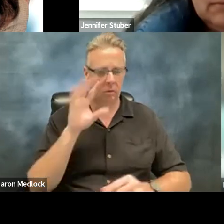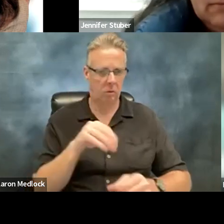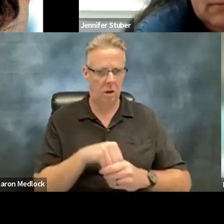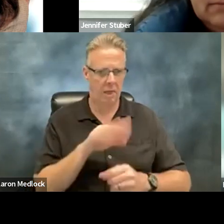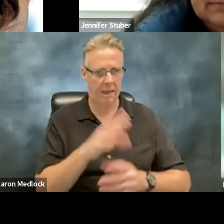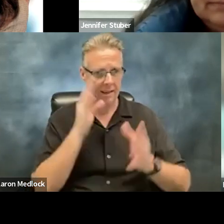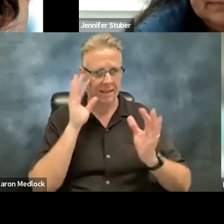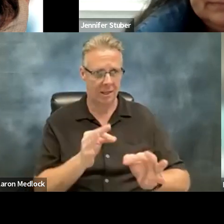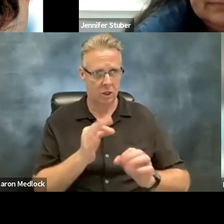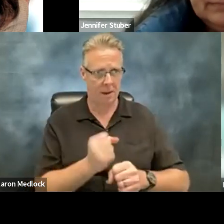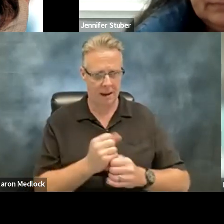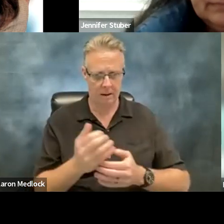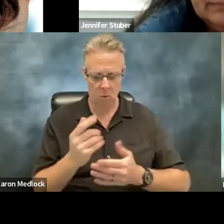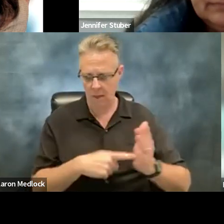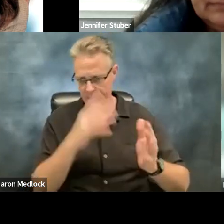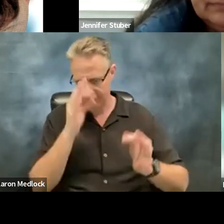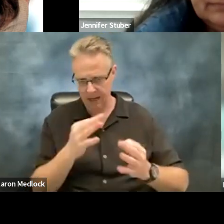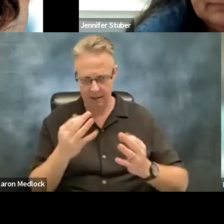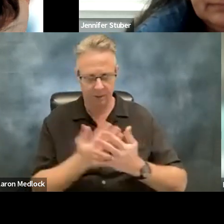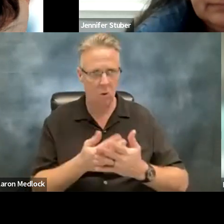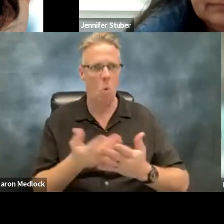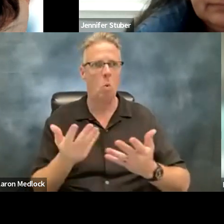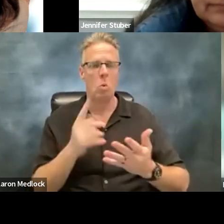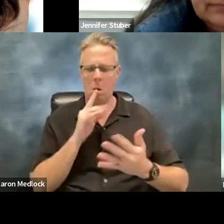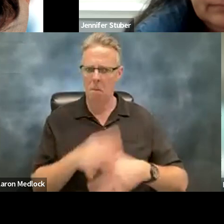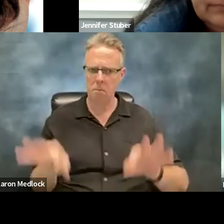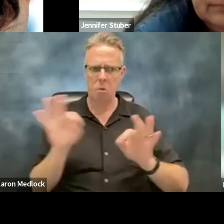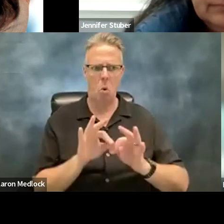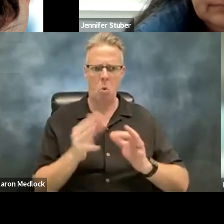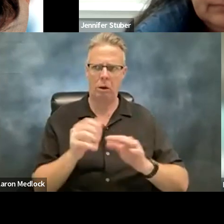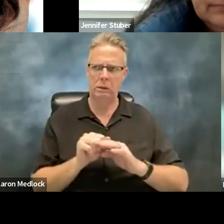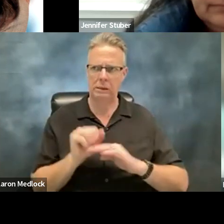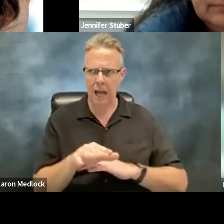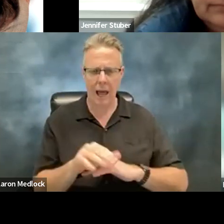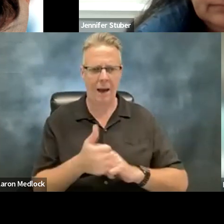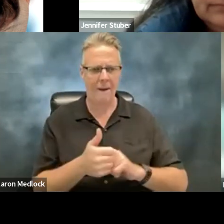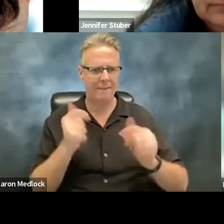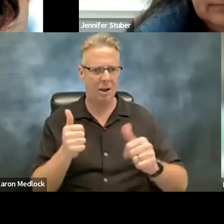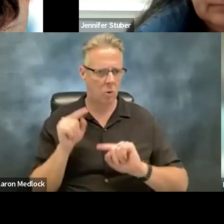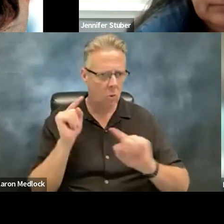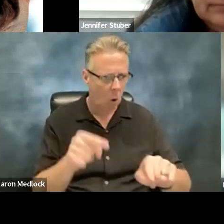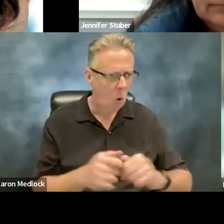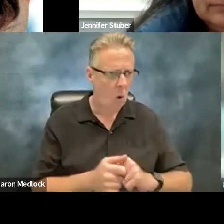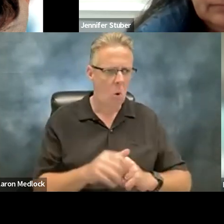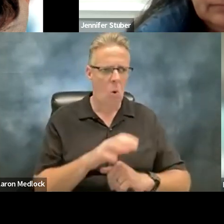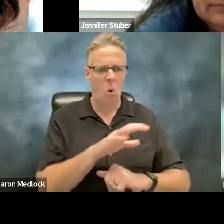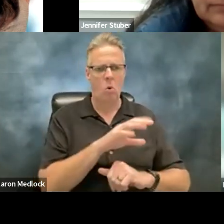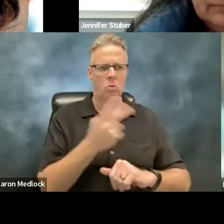information they get is key to what gets sent out. How police respond, how fast they respond, whether it's a co-response